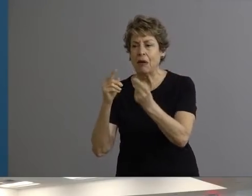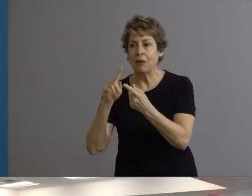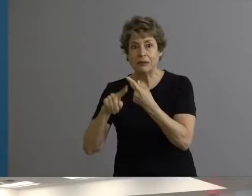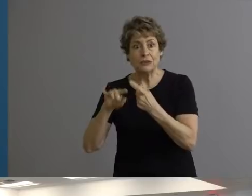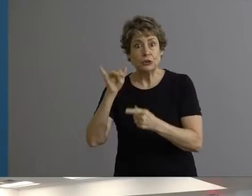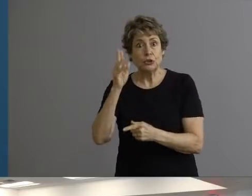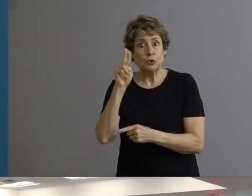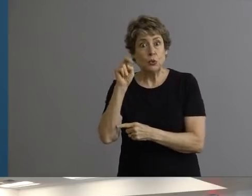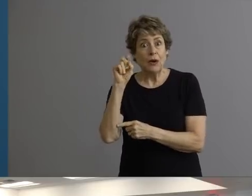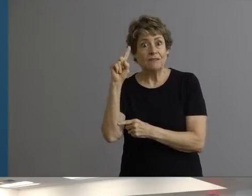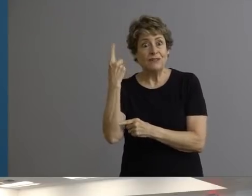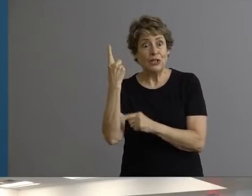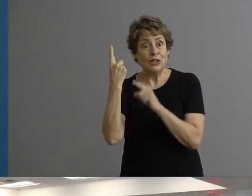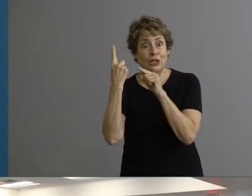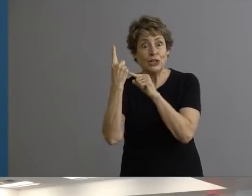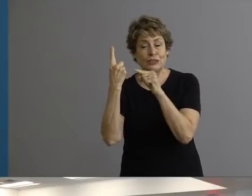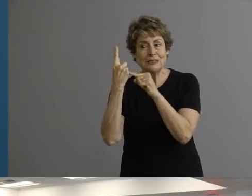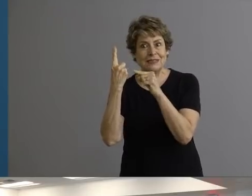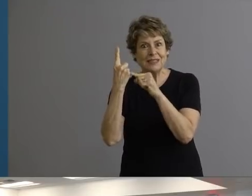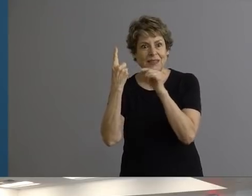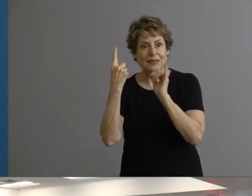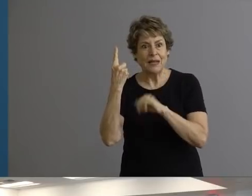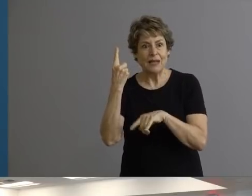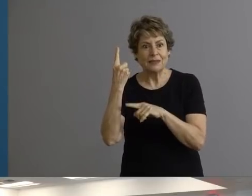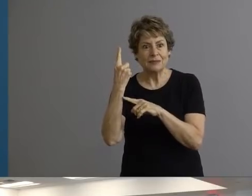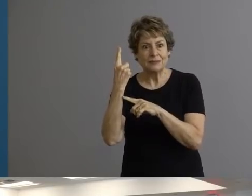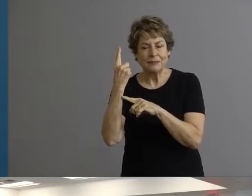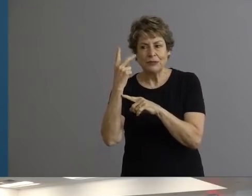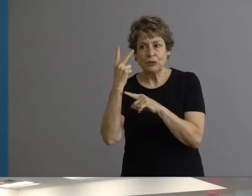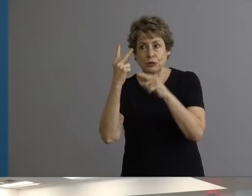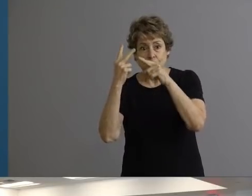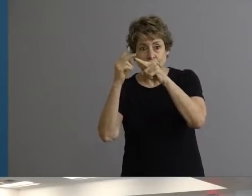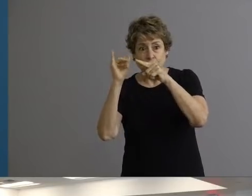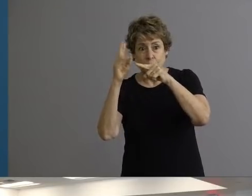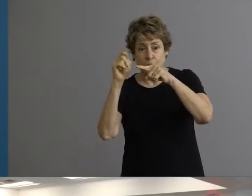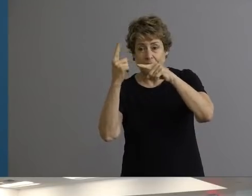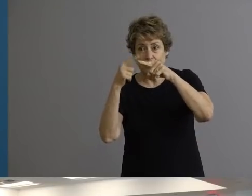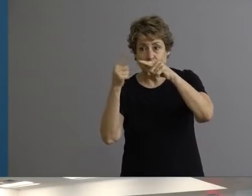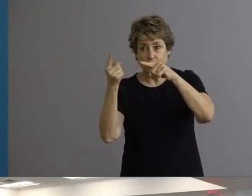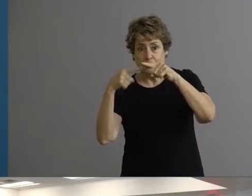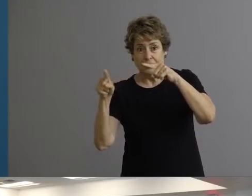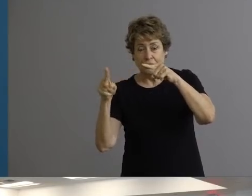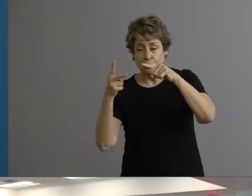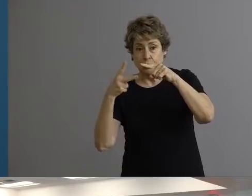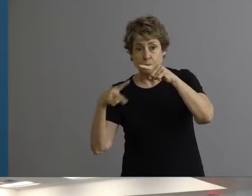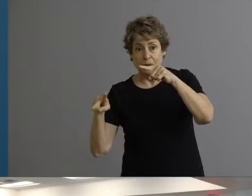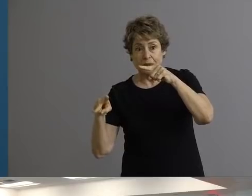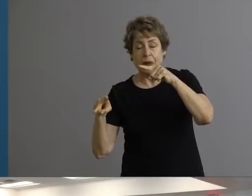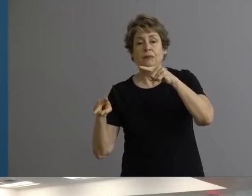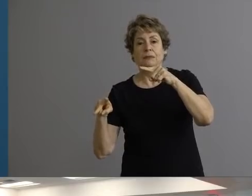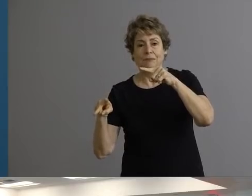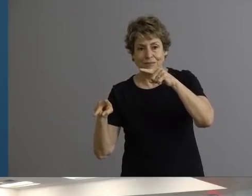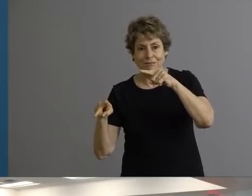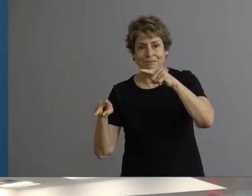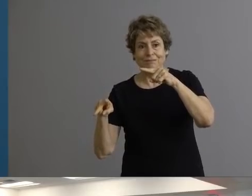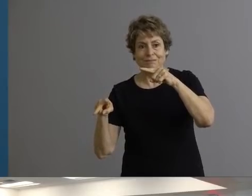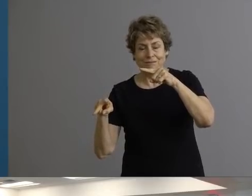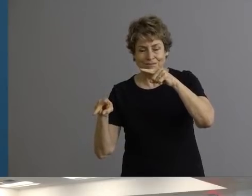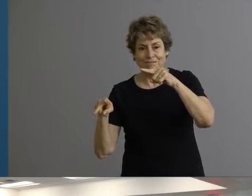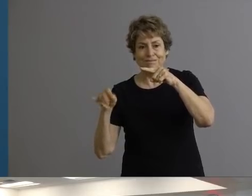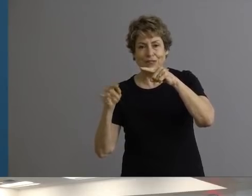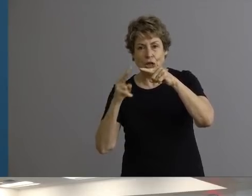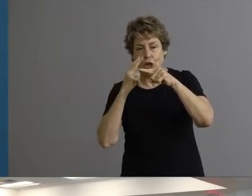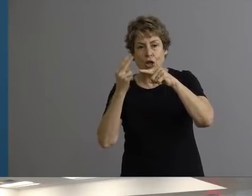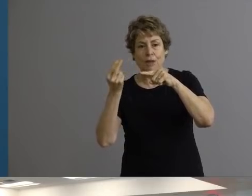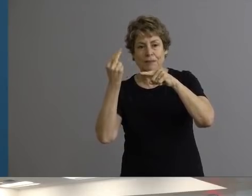We won't know it today. That's why we just have to deal with the situation. And I said we're in the early innings. Can I finish answering?